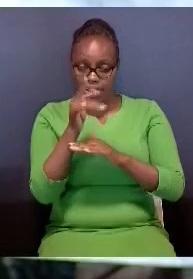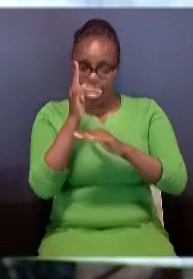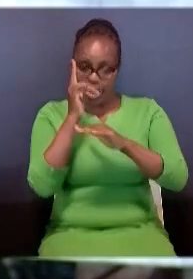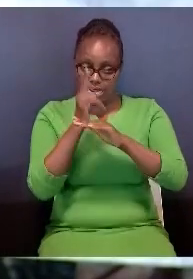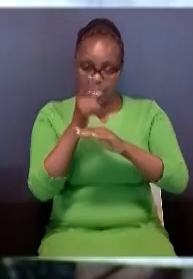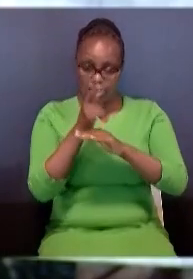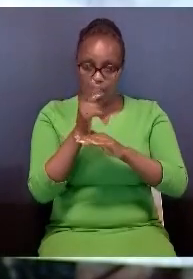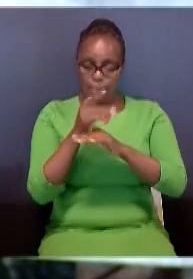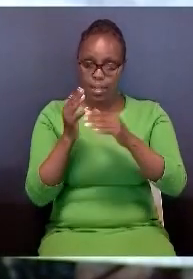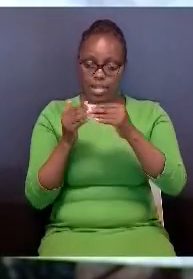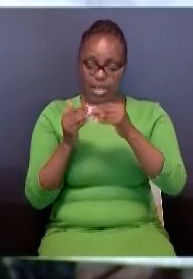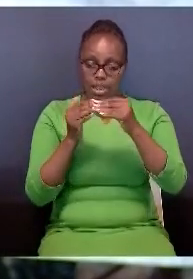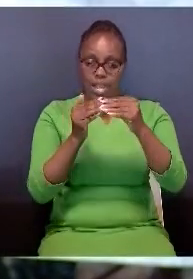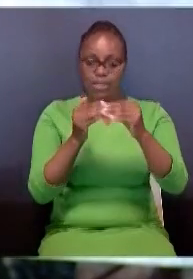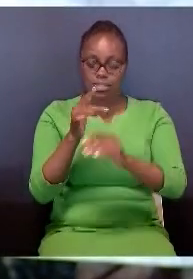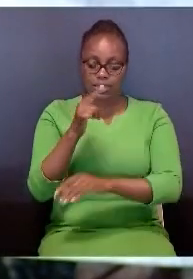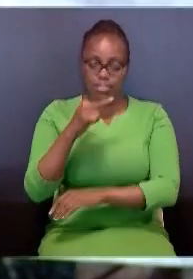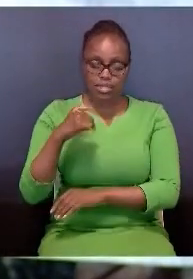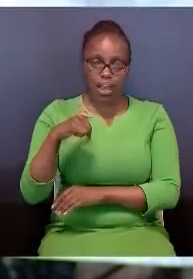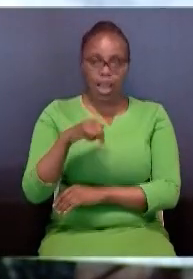Discipline guides us,